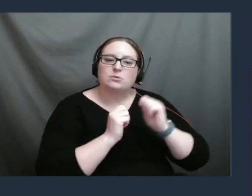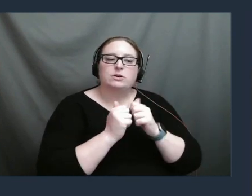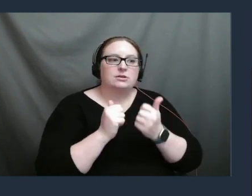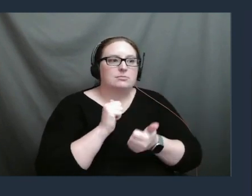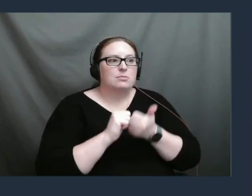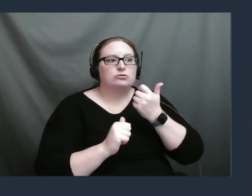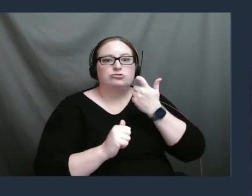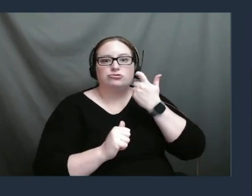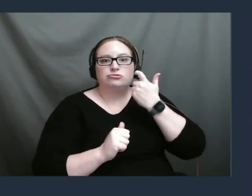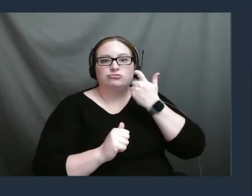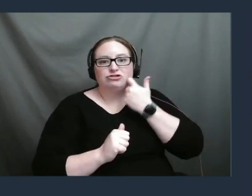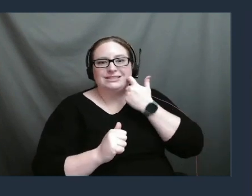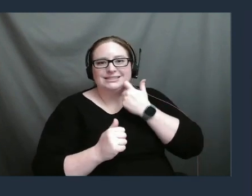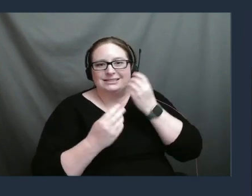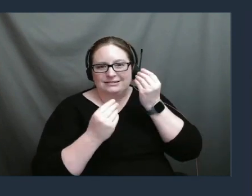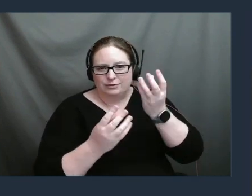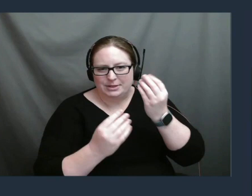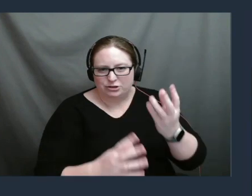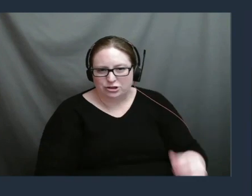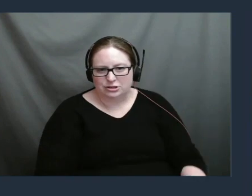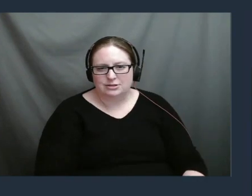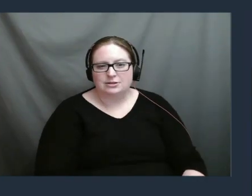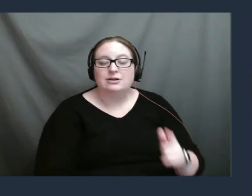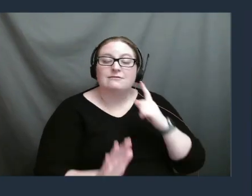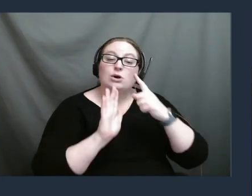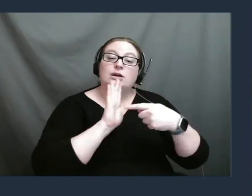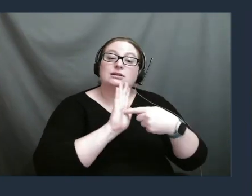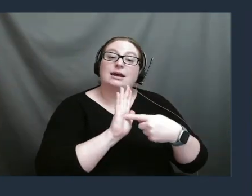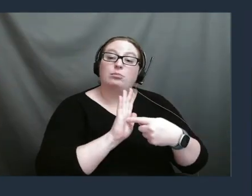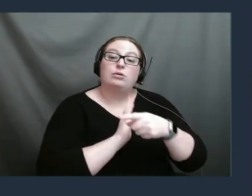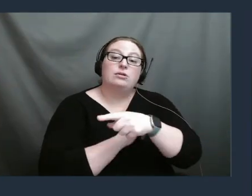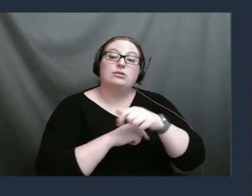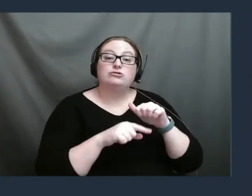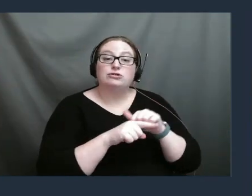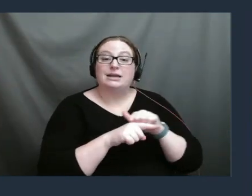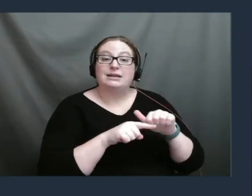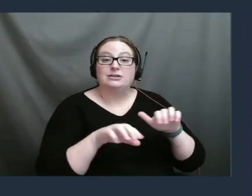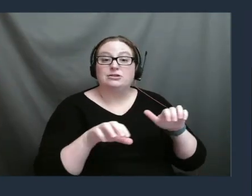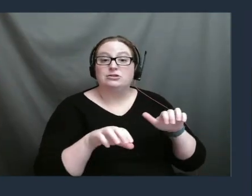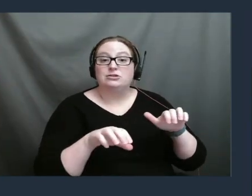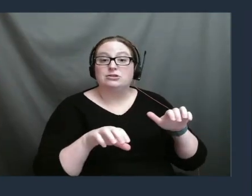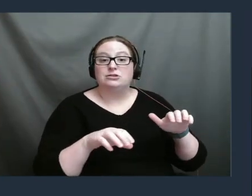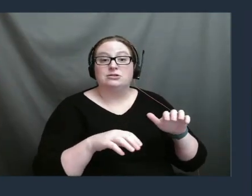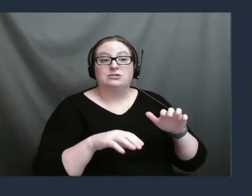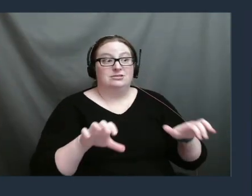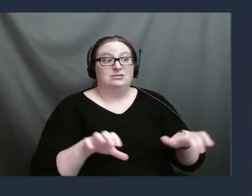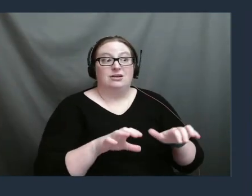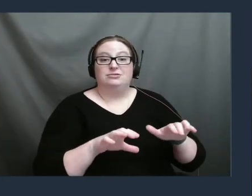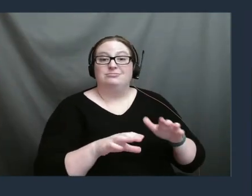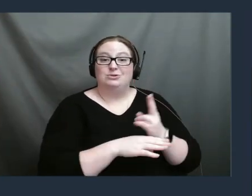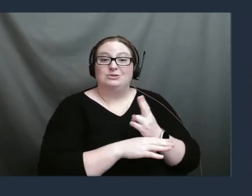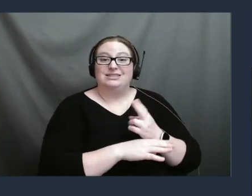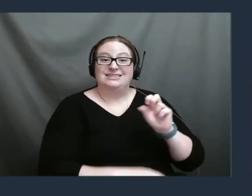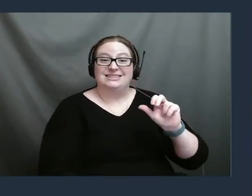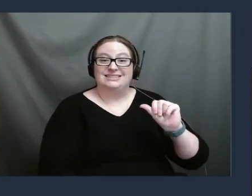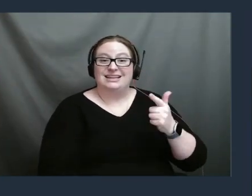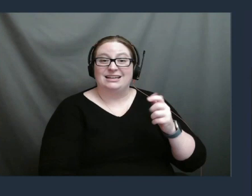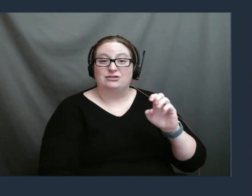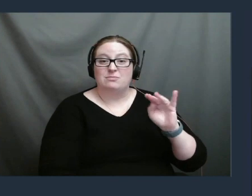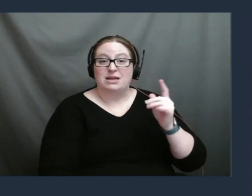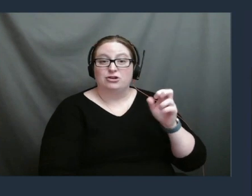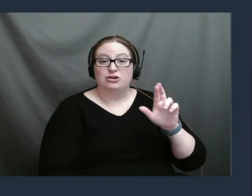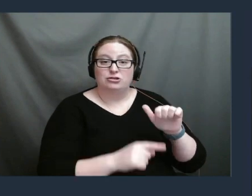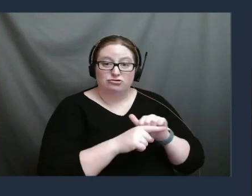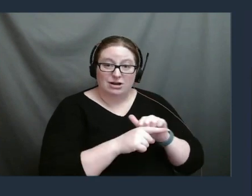information. For example, here the training is done using SageMaker training, and you have the output from the Kinesis data analytics